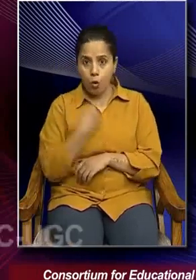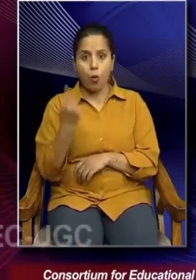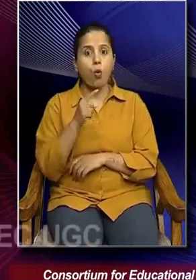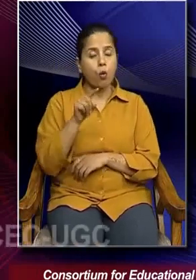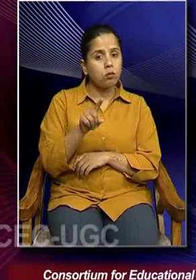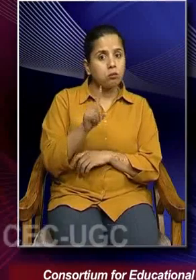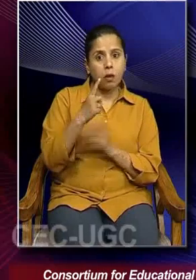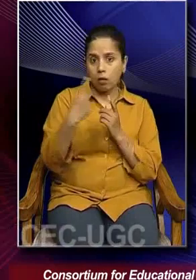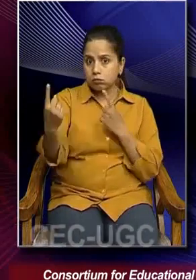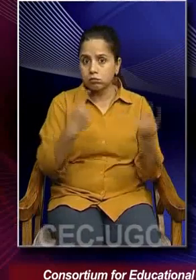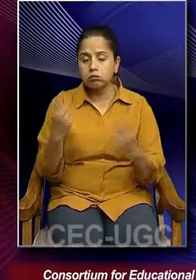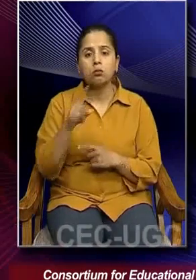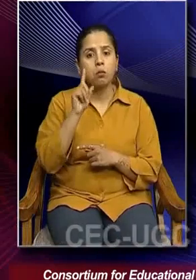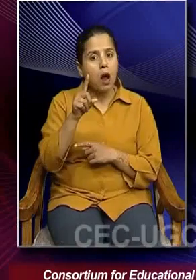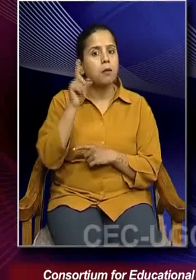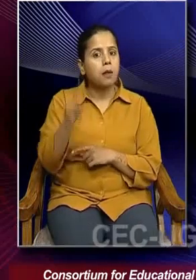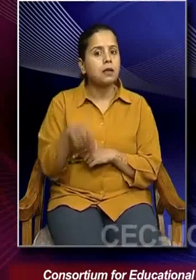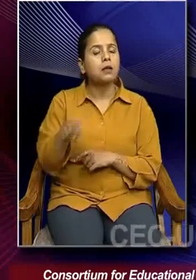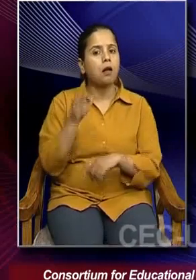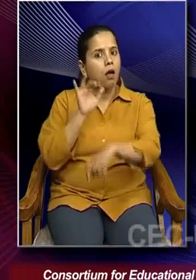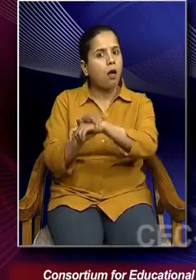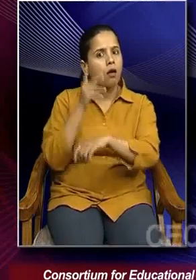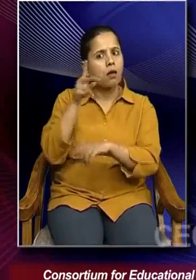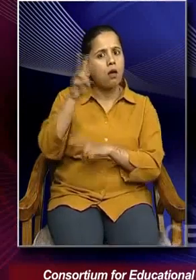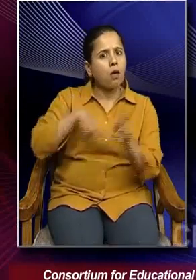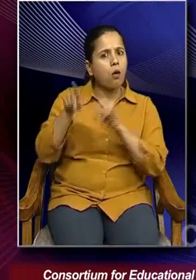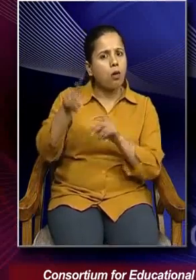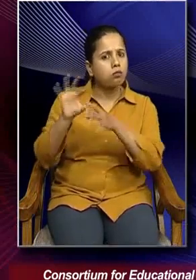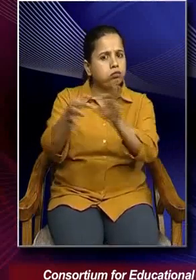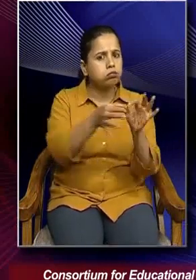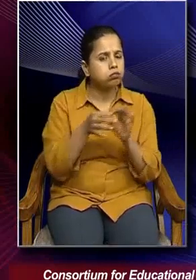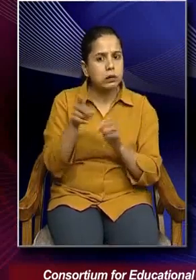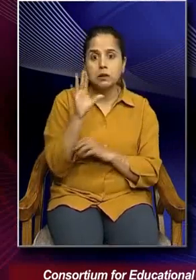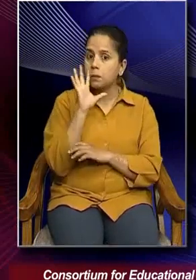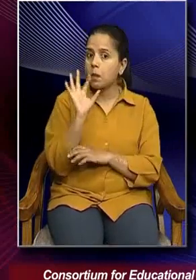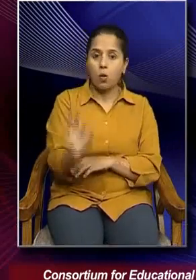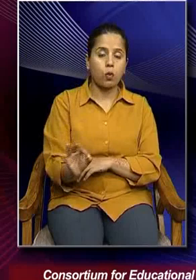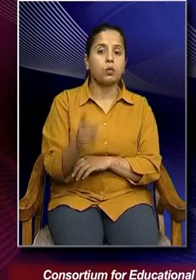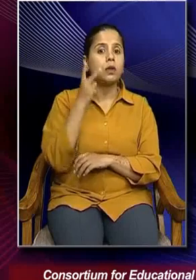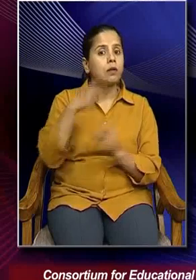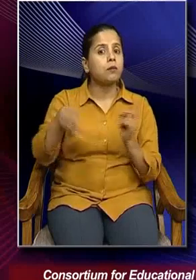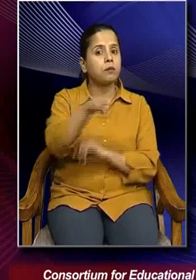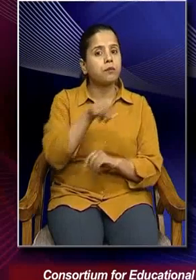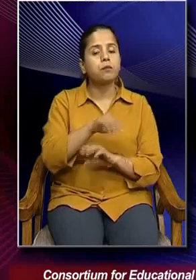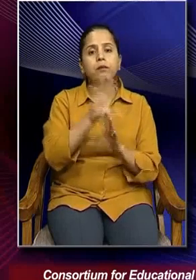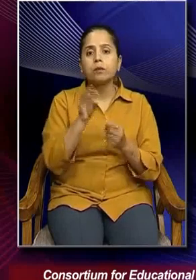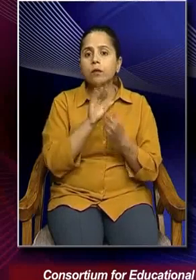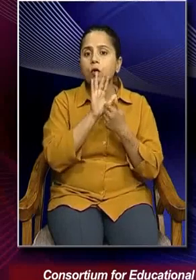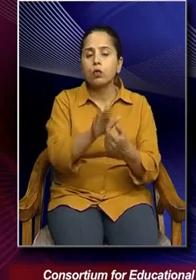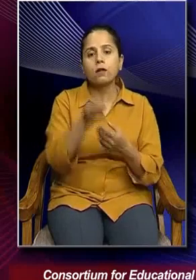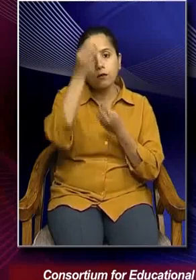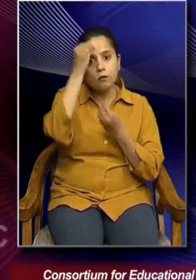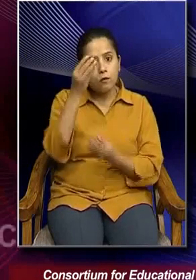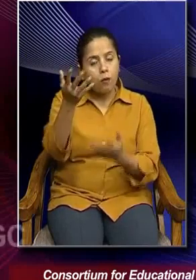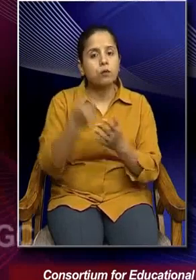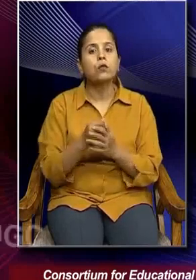in compartments, rather recognizing their synergies is very critical in order to bring about informed